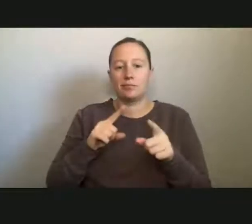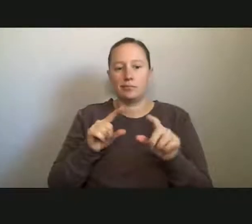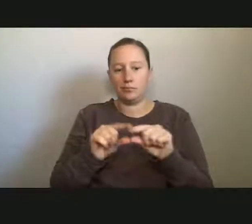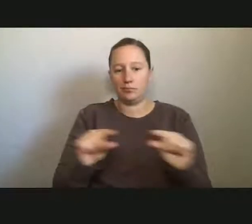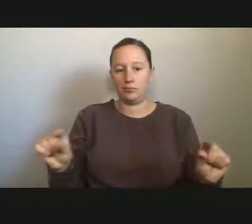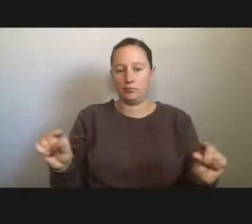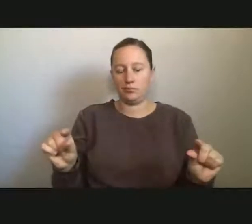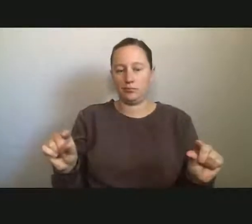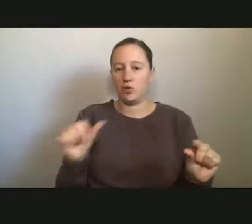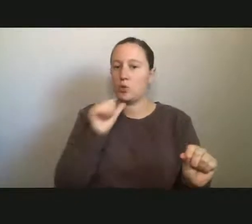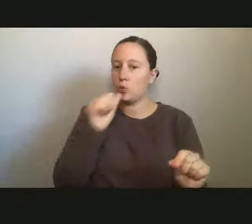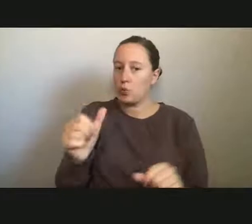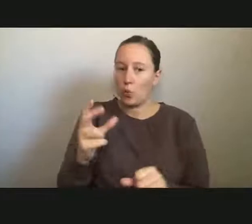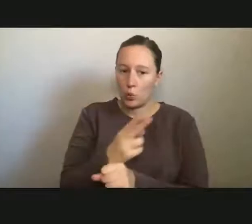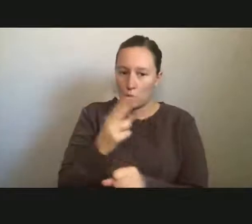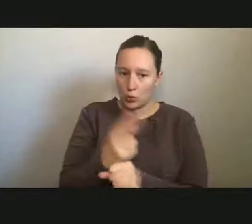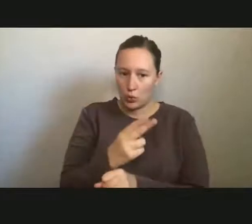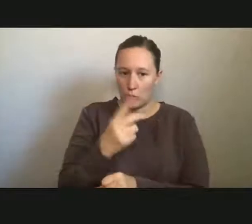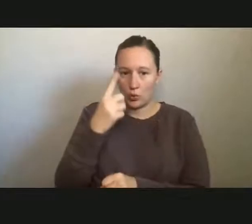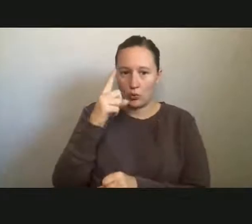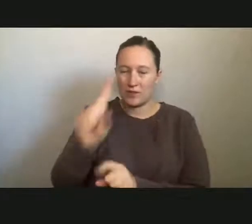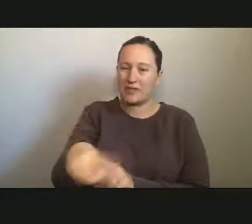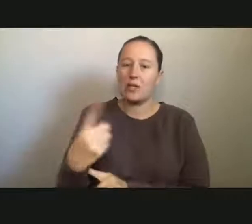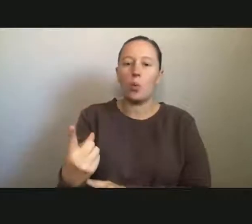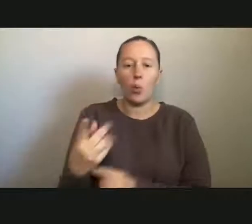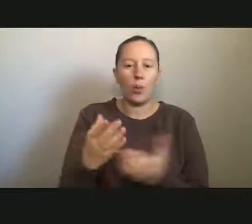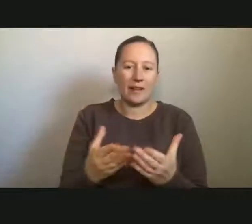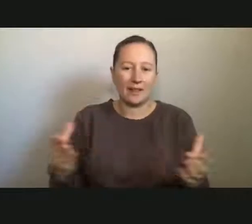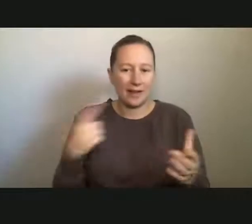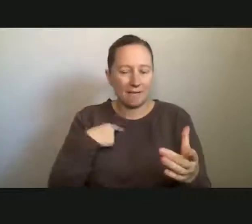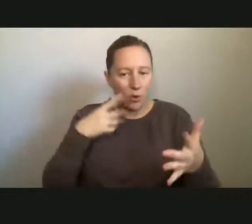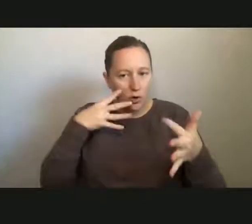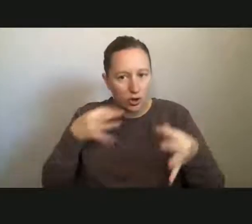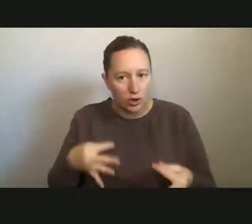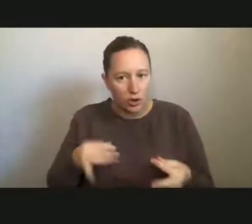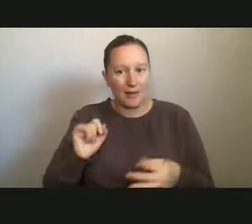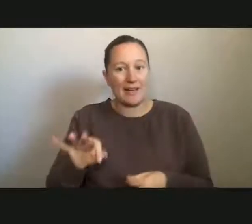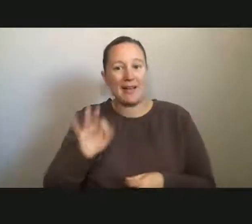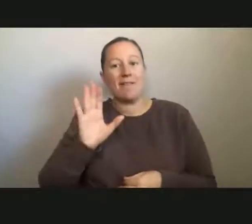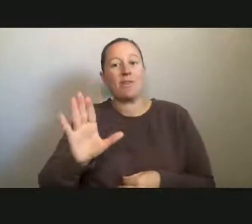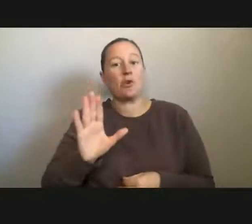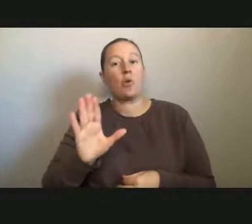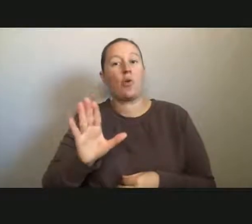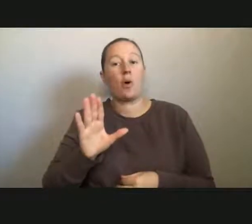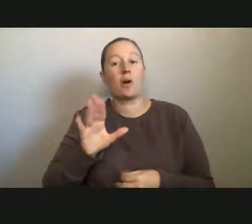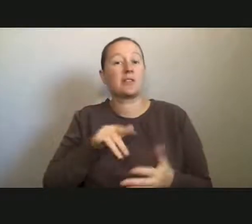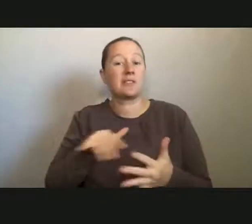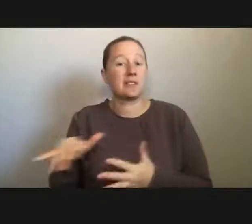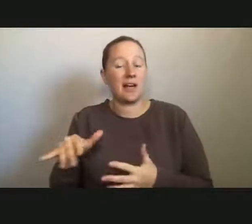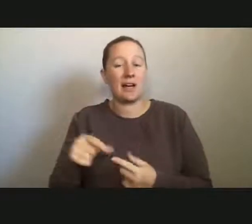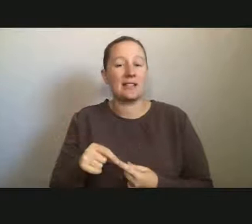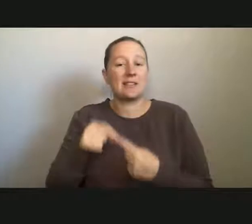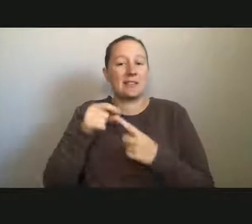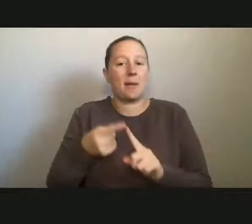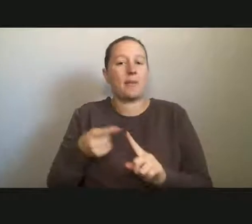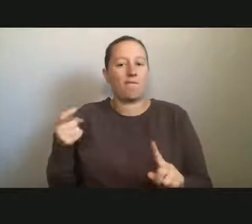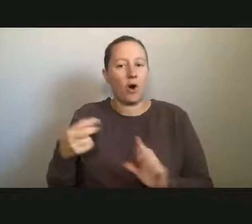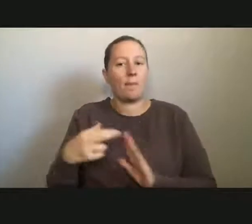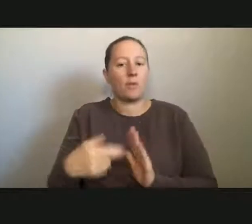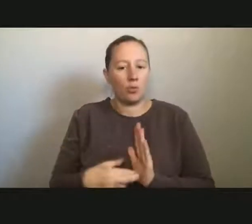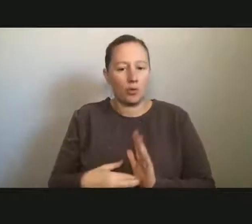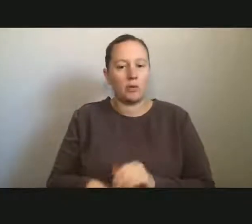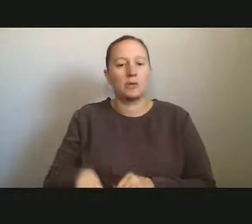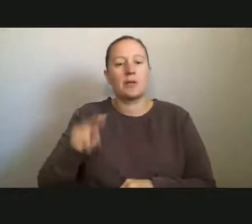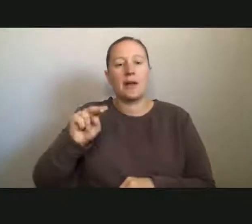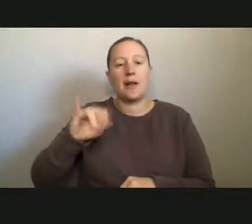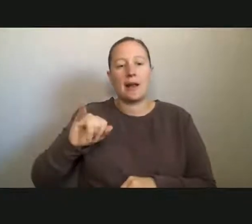should not use this tool as a sole determination on determining whether your study is exempt from the regulations. So NIH